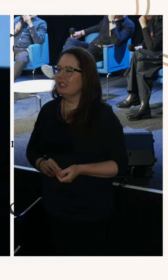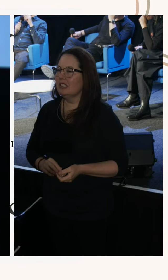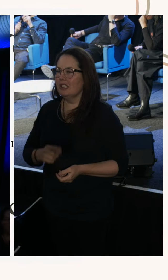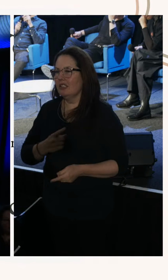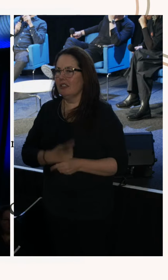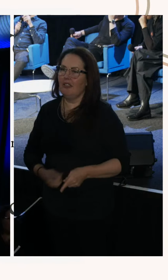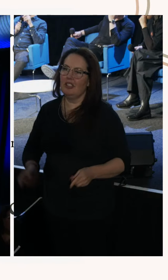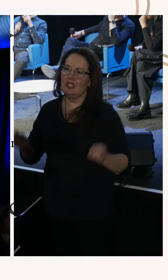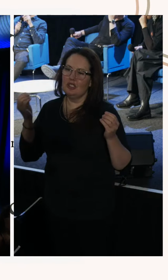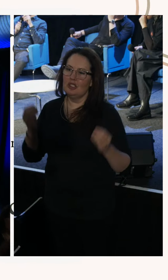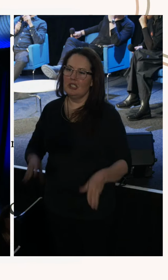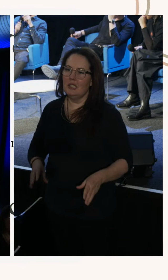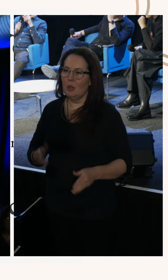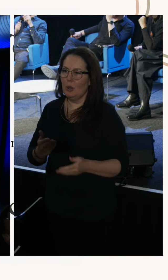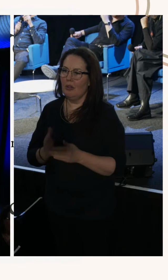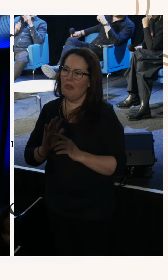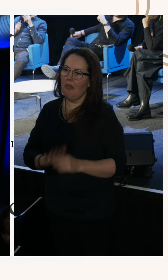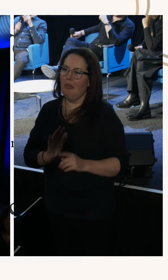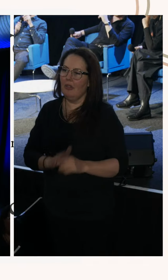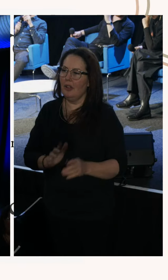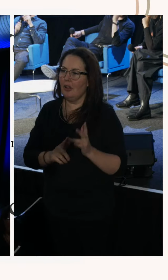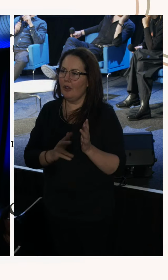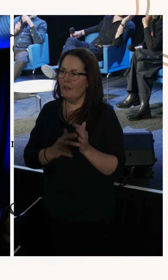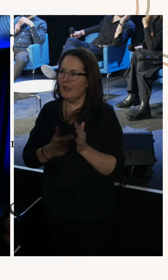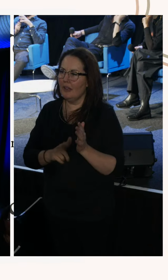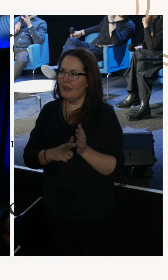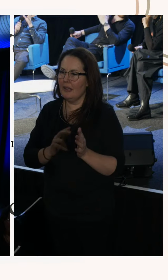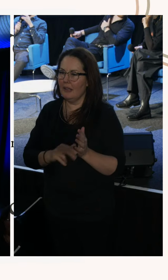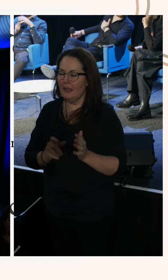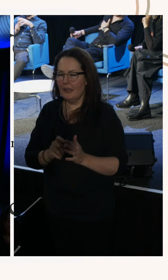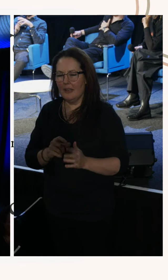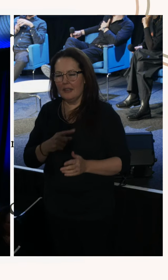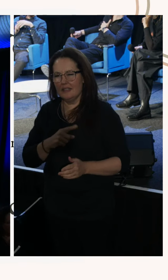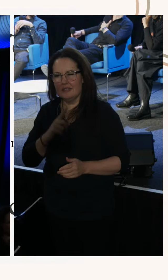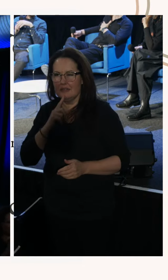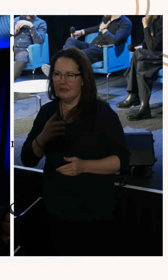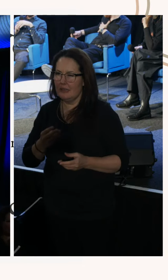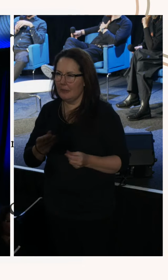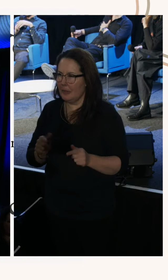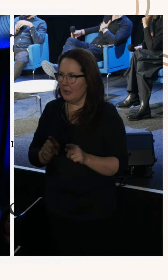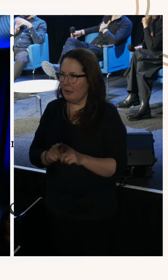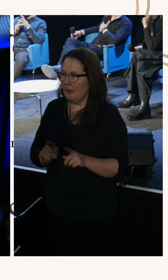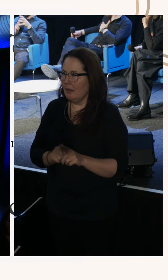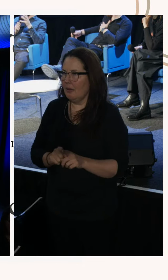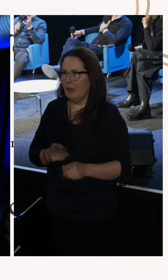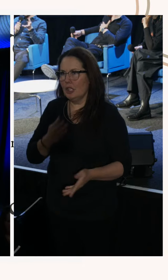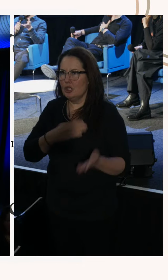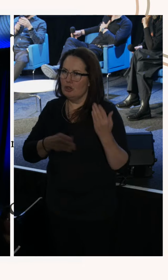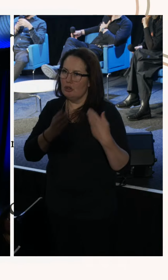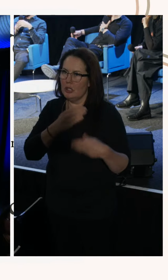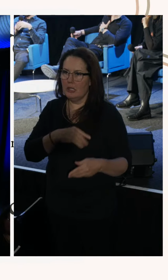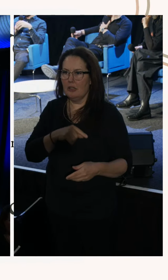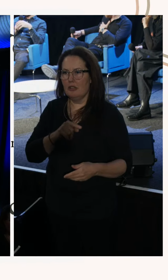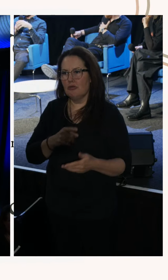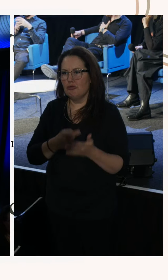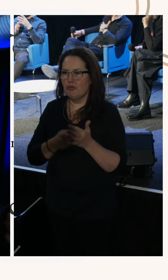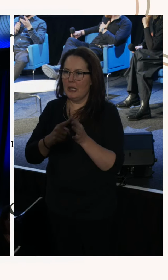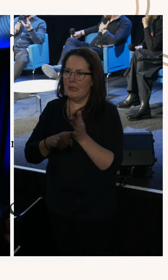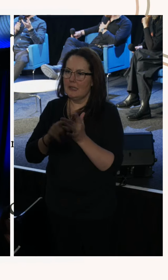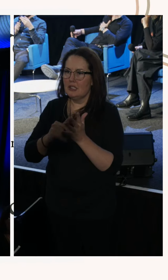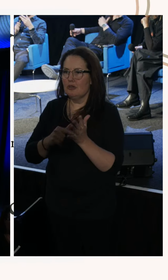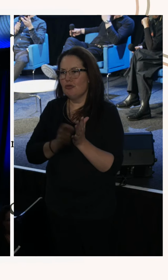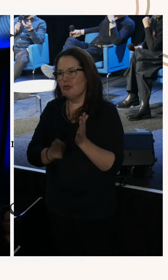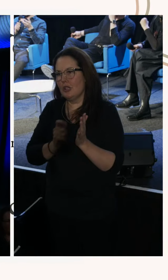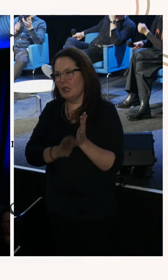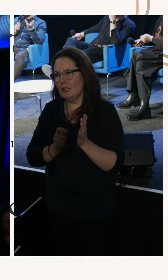shit talking Overland, and he something like, you know, the history with the realist writer and the links